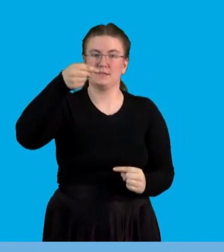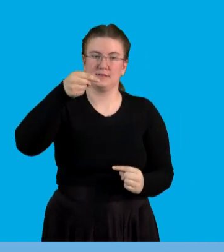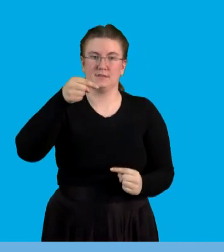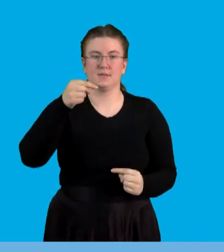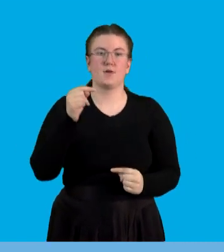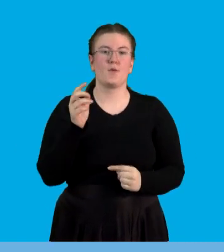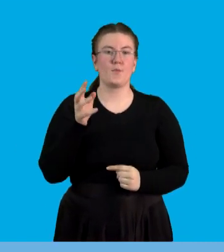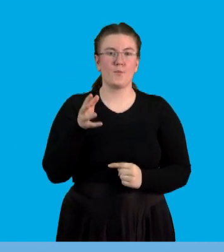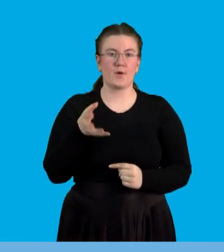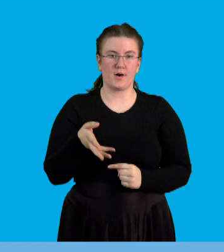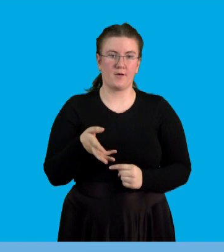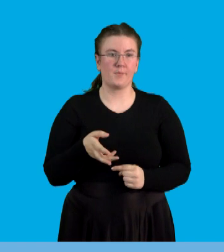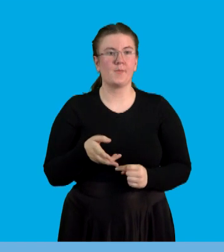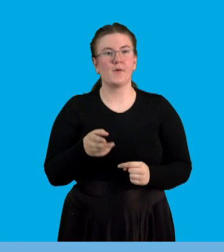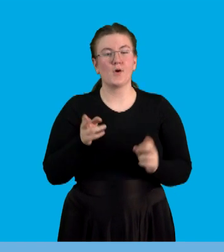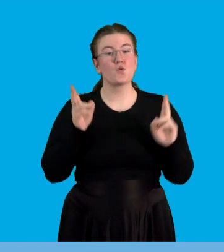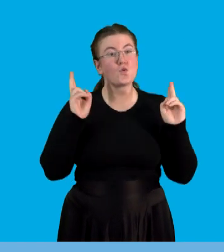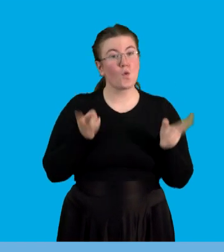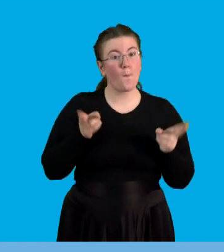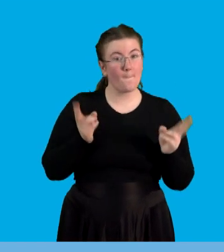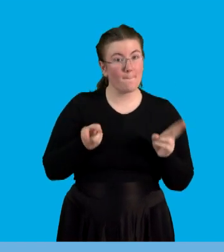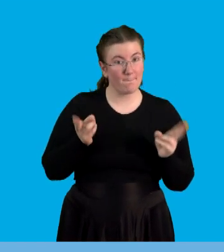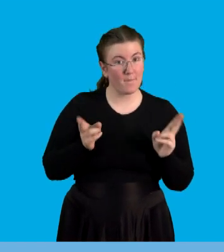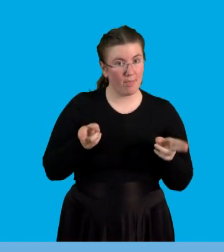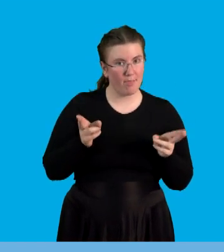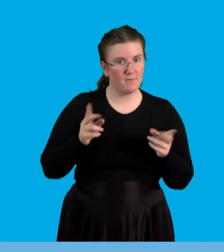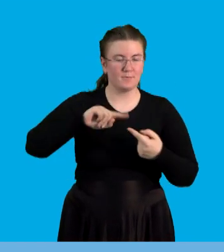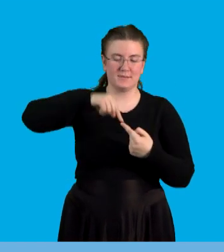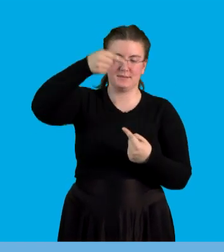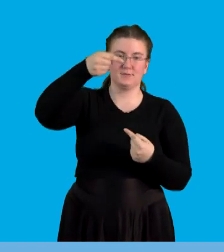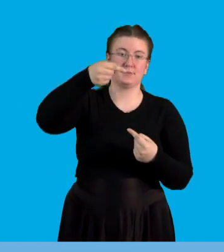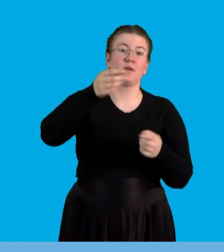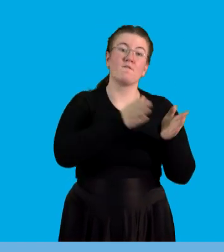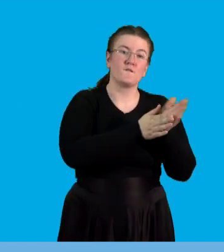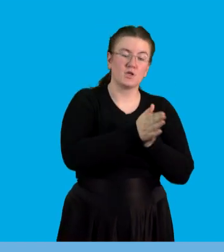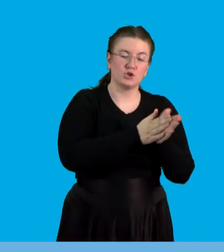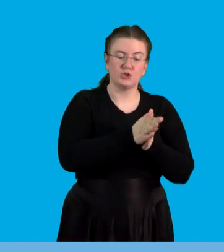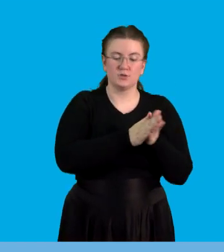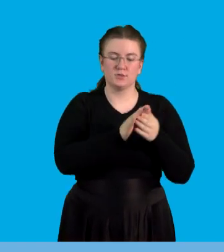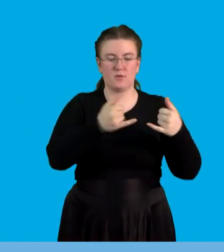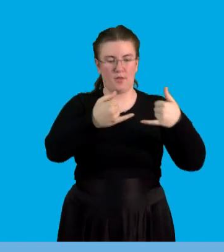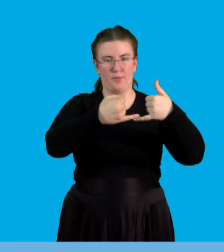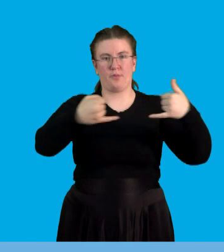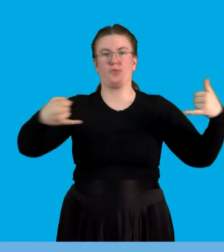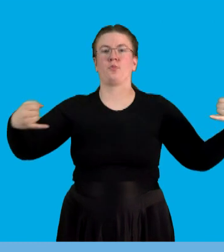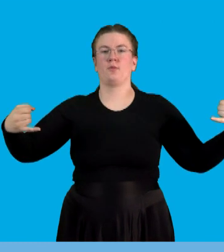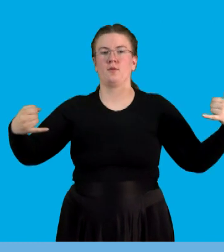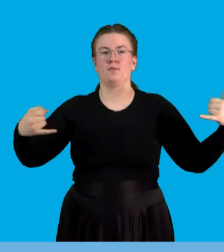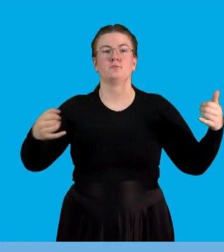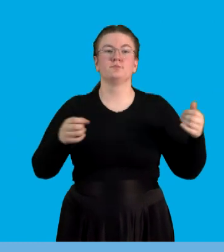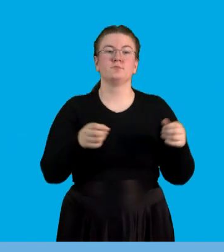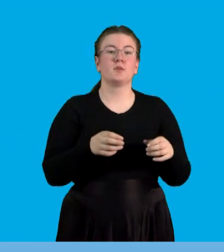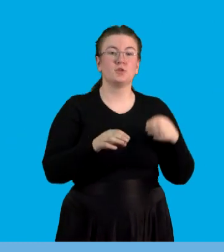is always going to be acting perpendicular to the surface. Perpendicular means there's going to be an angle of 90 degrees there. So